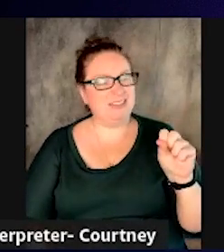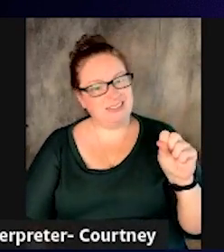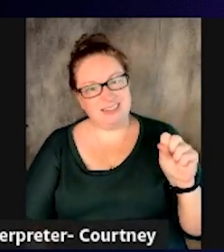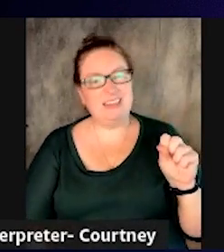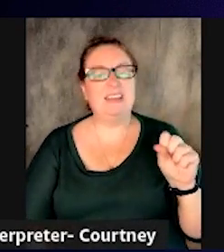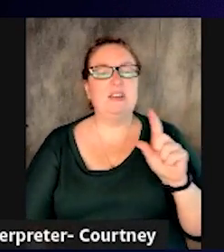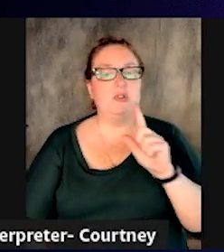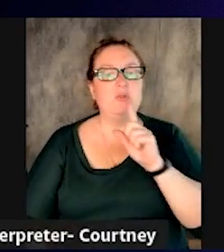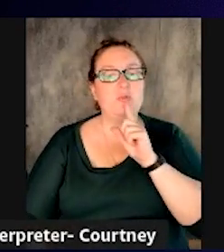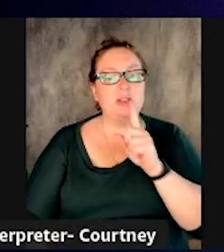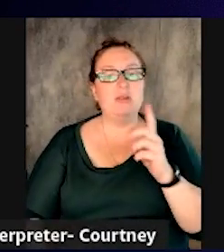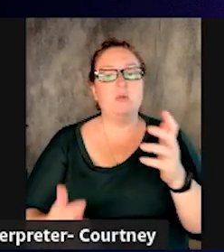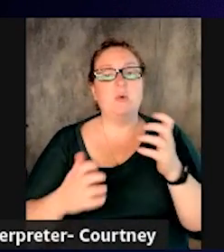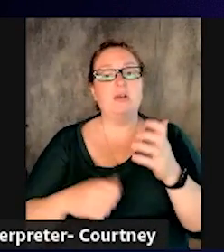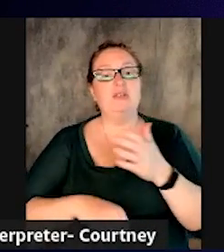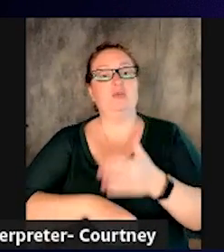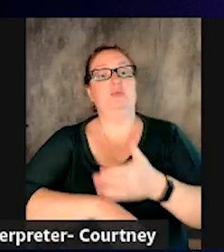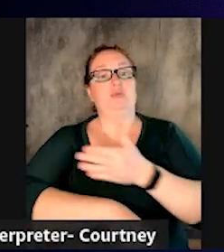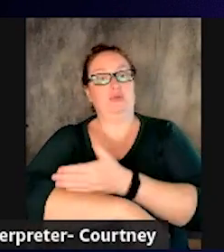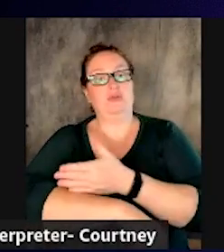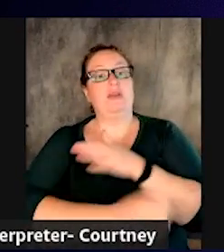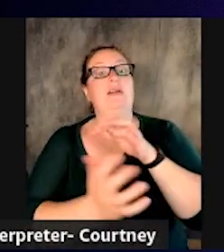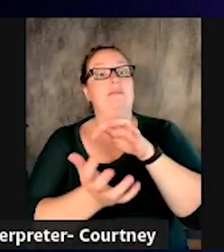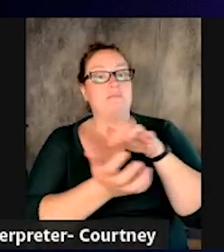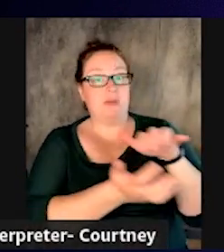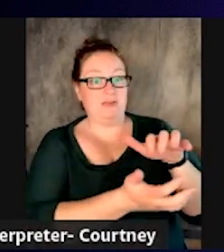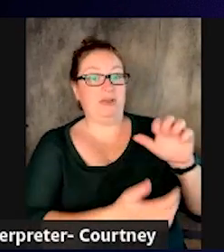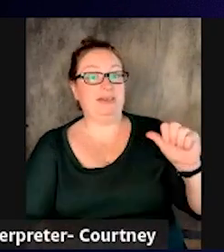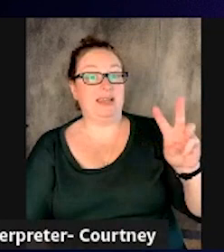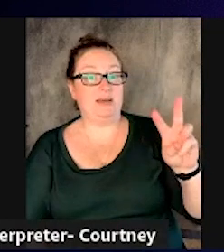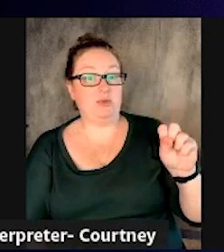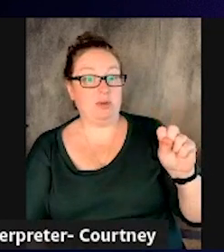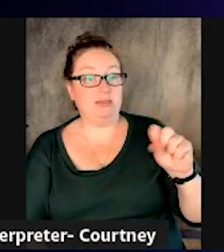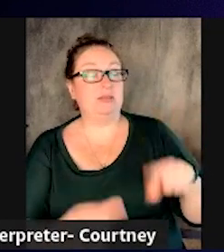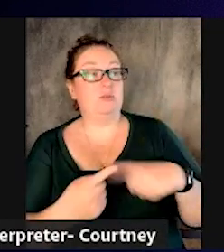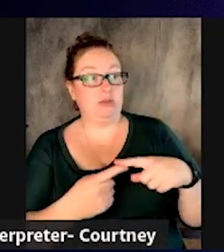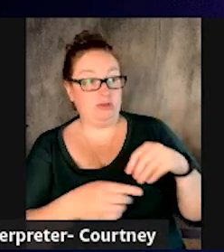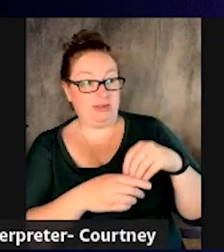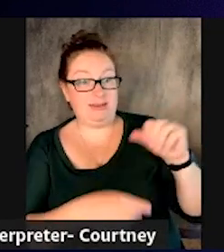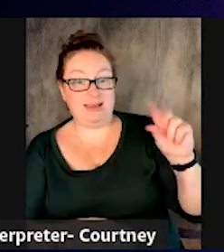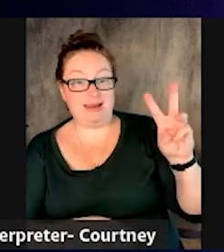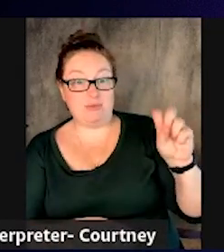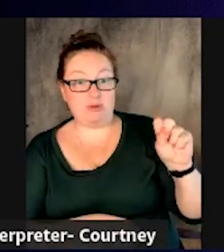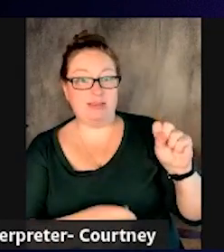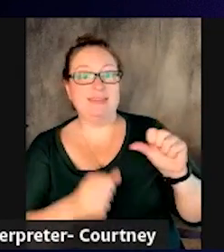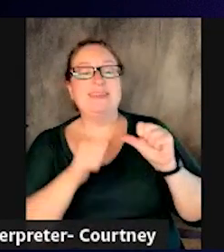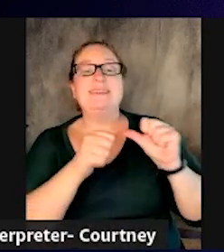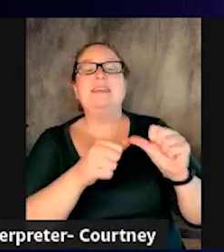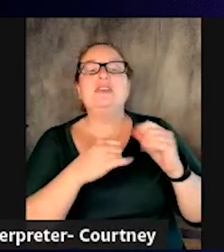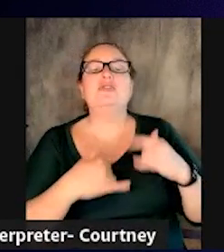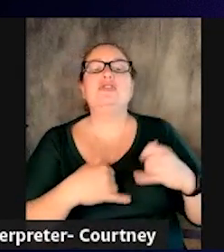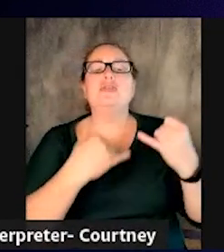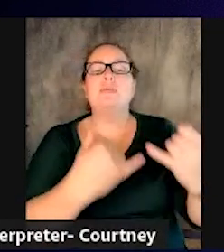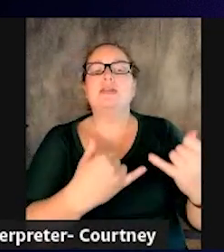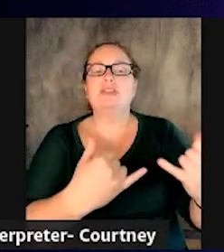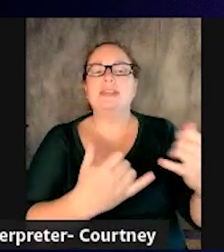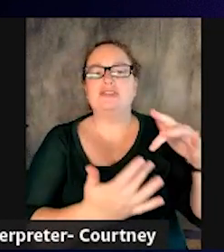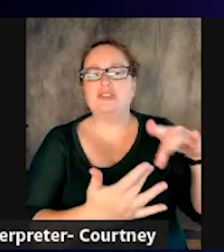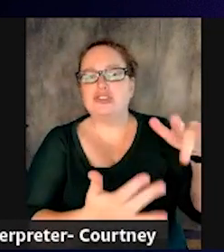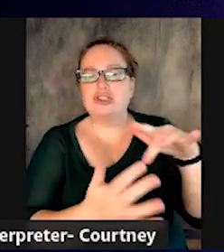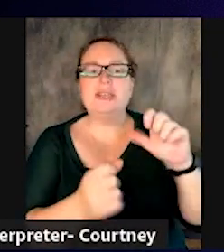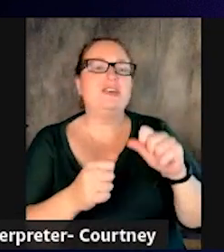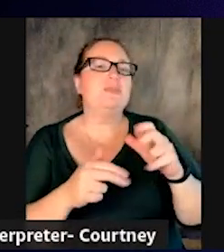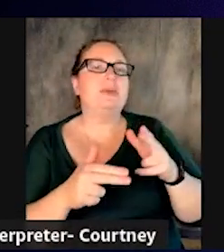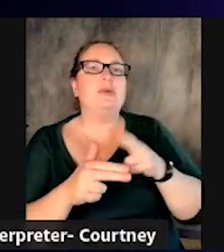improve. Migrate into AWS. Once you're in AWS, continue your modernization journey. And that could be quick